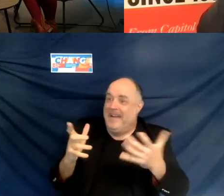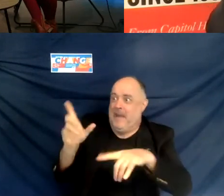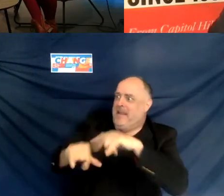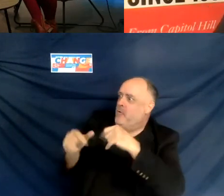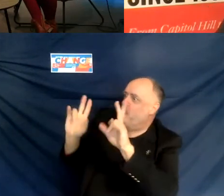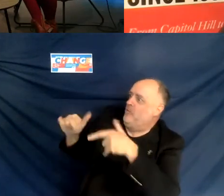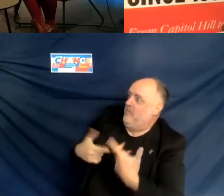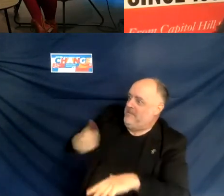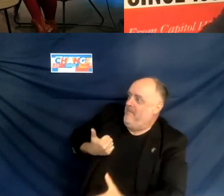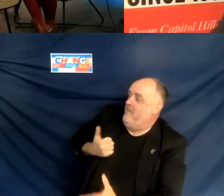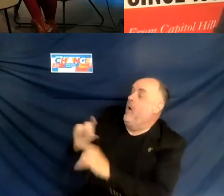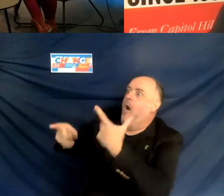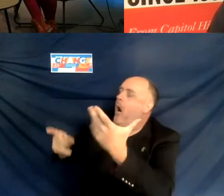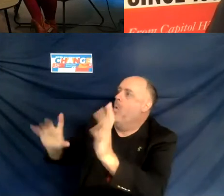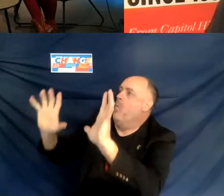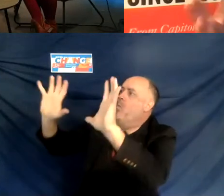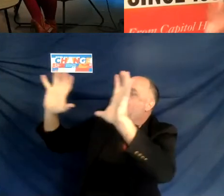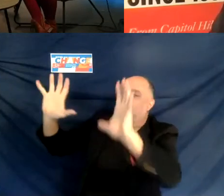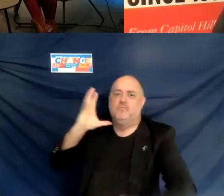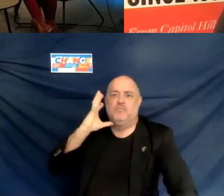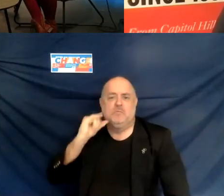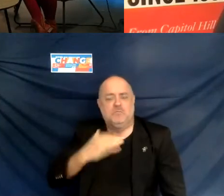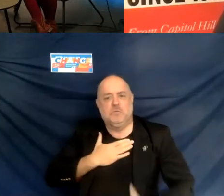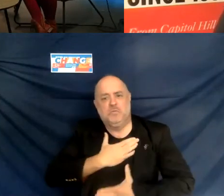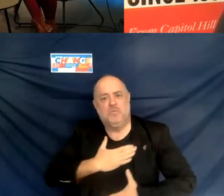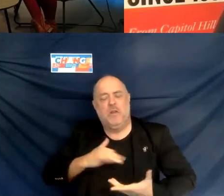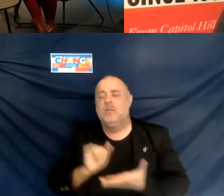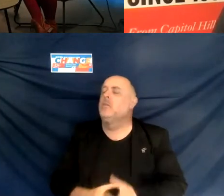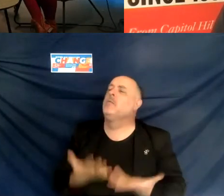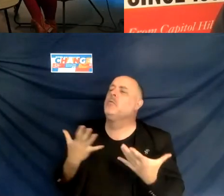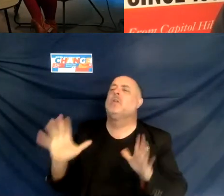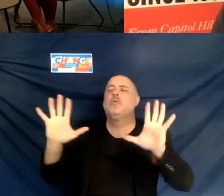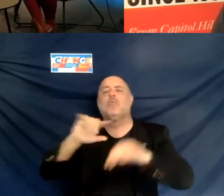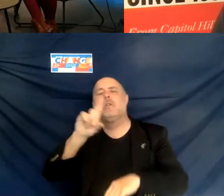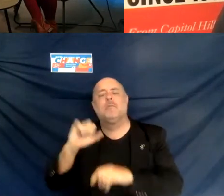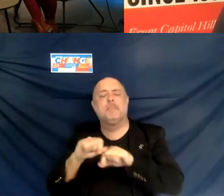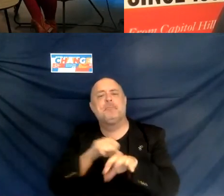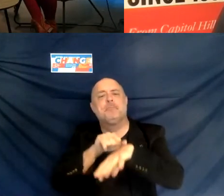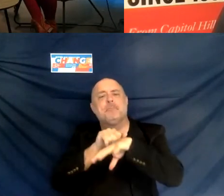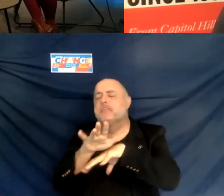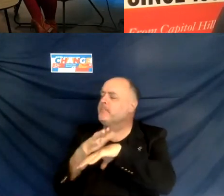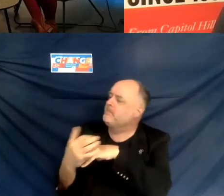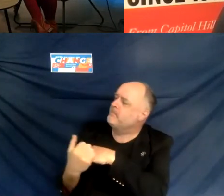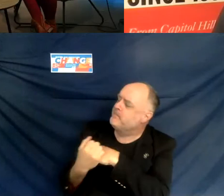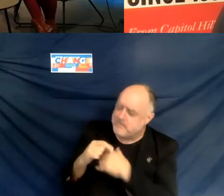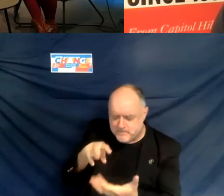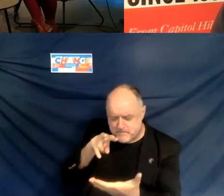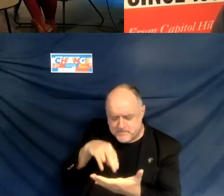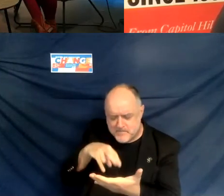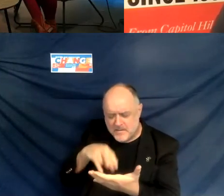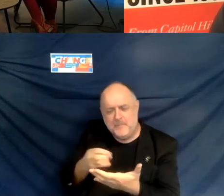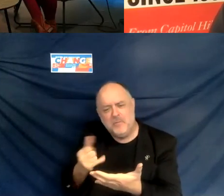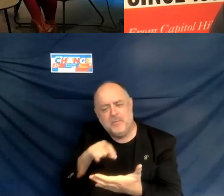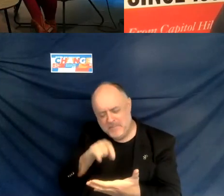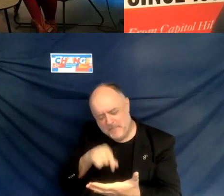in person. So yeah, a lot of great questions. One of the things that came through a few